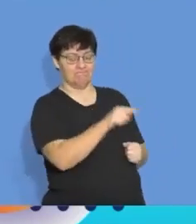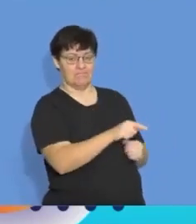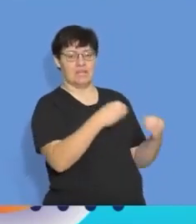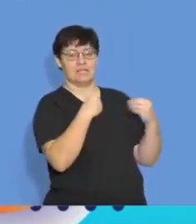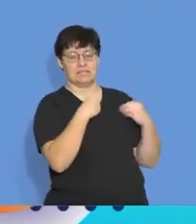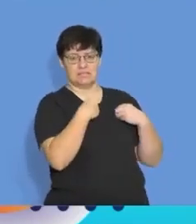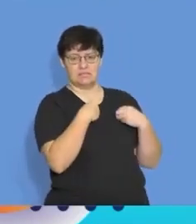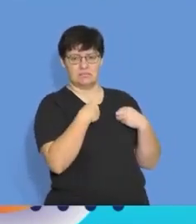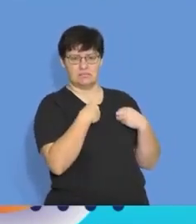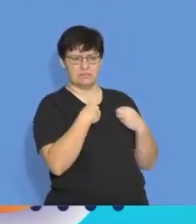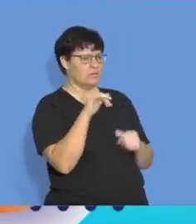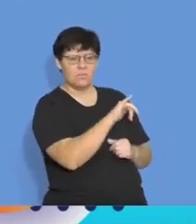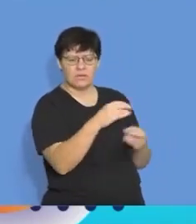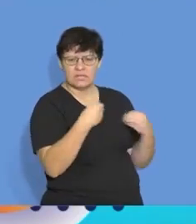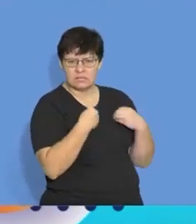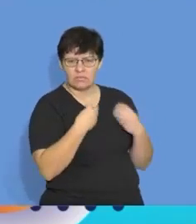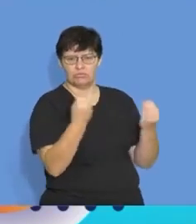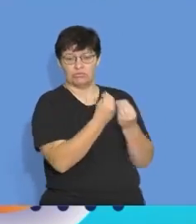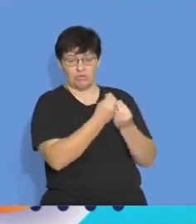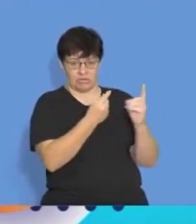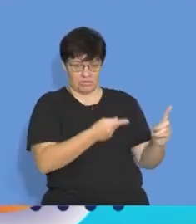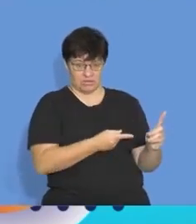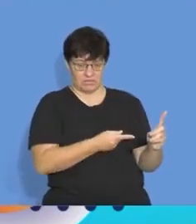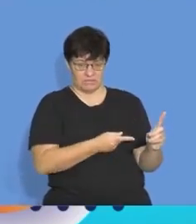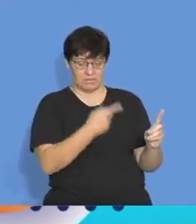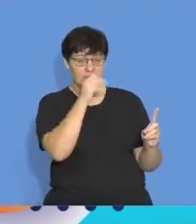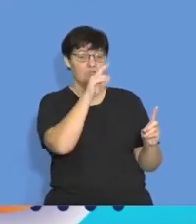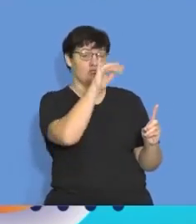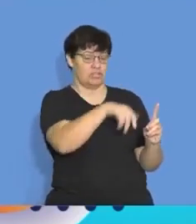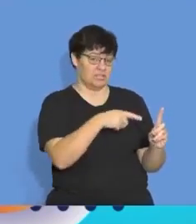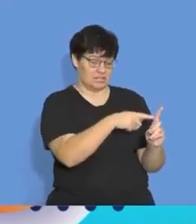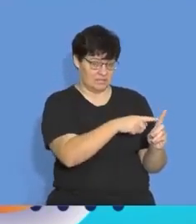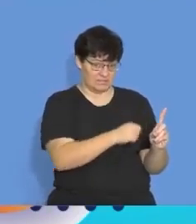the asset. Which asset in question? Stock, inventory.